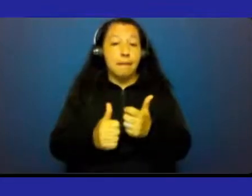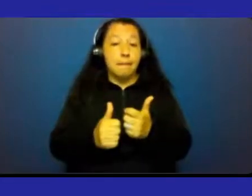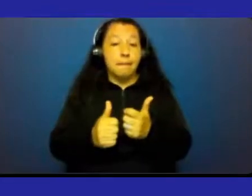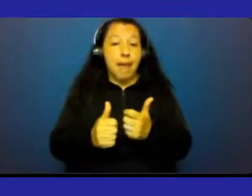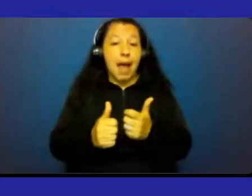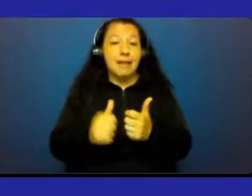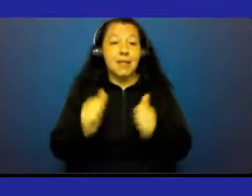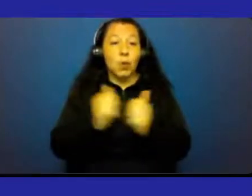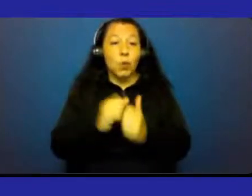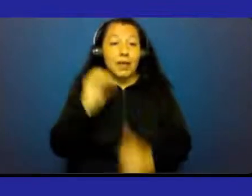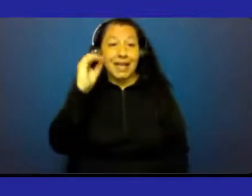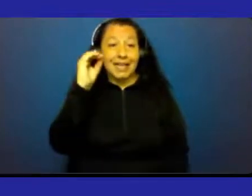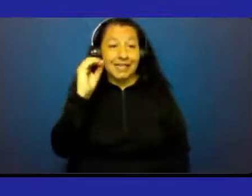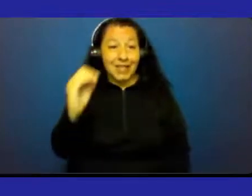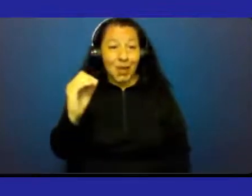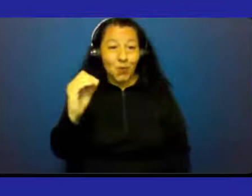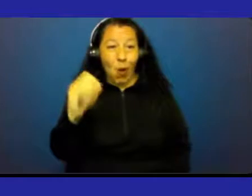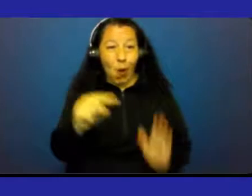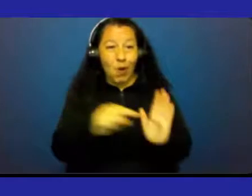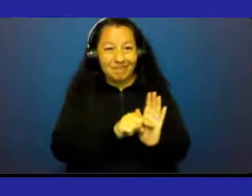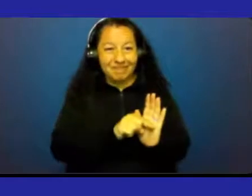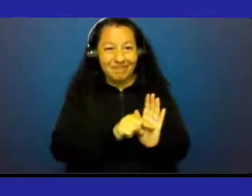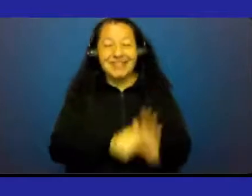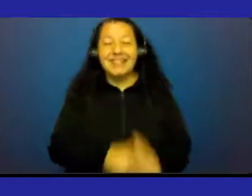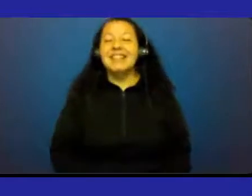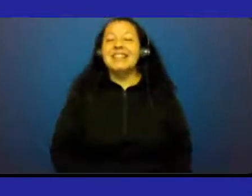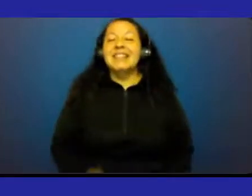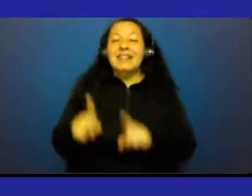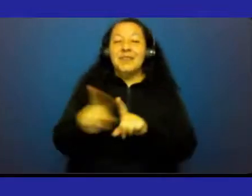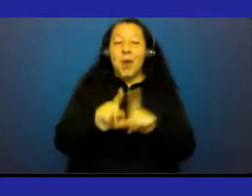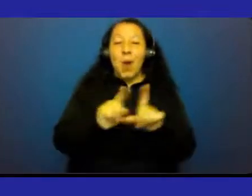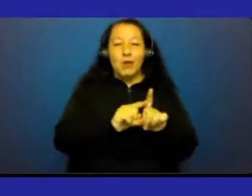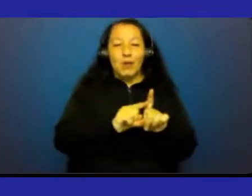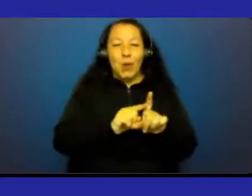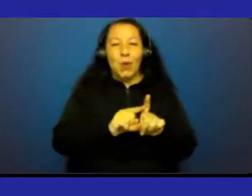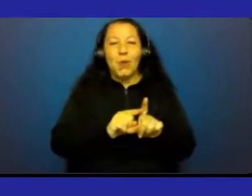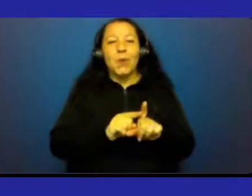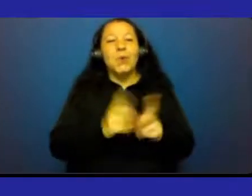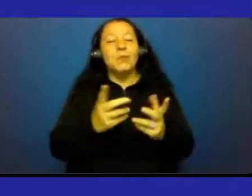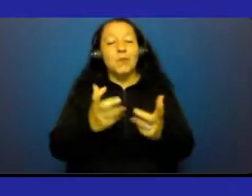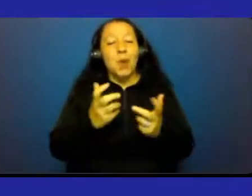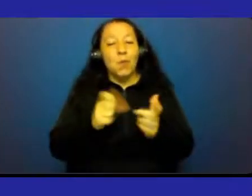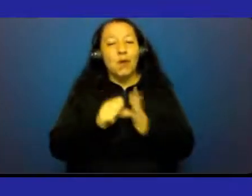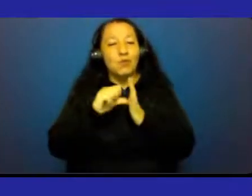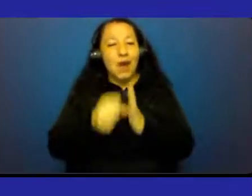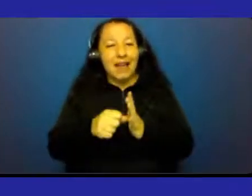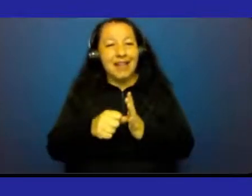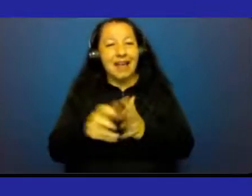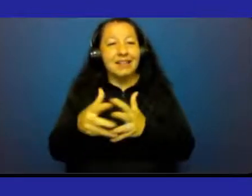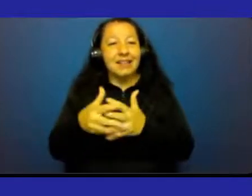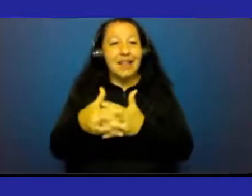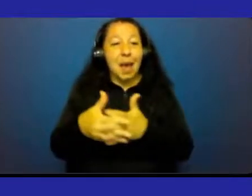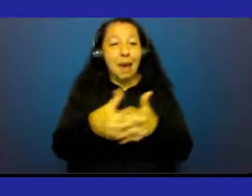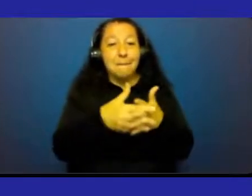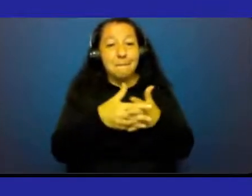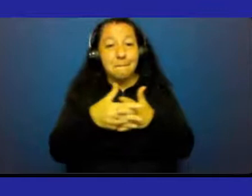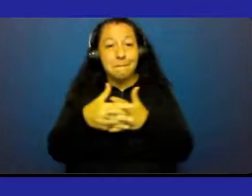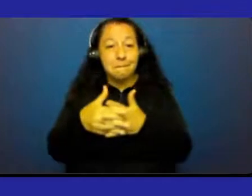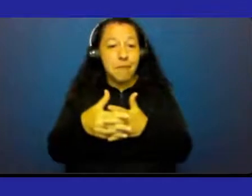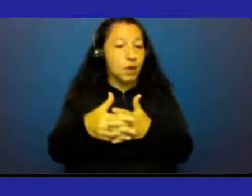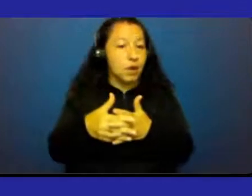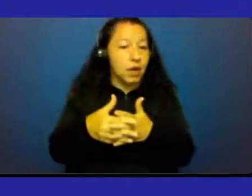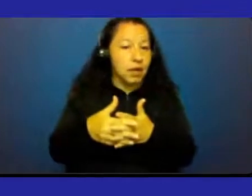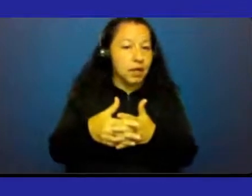with zero deficiency. Additionally, I'd like to highlight that the American Heart